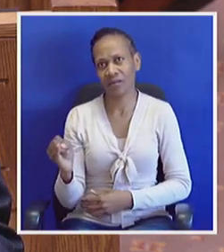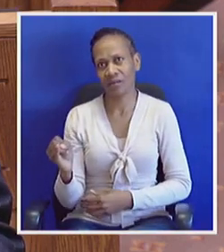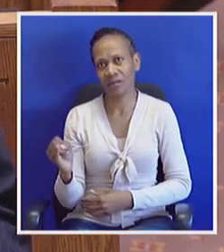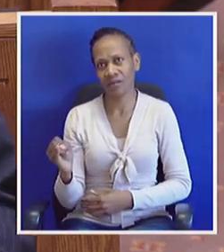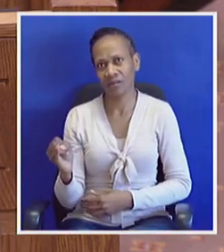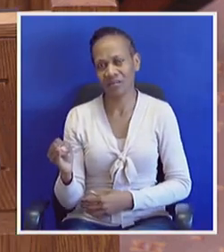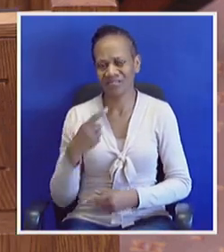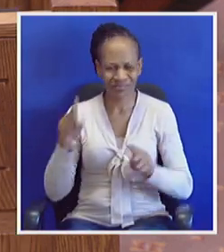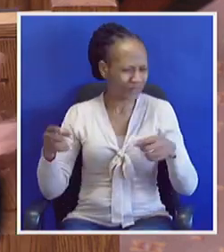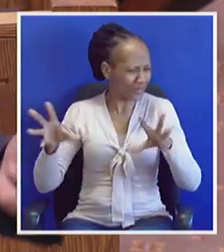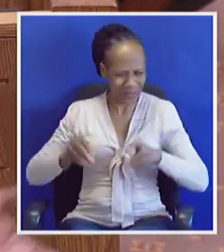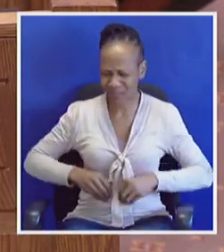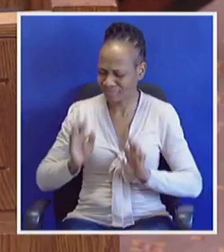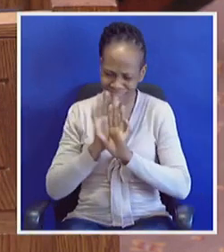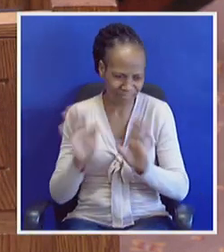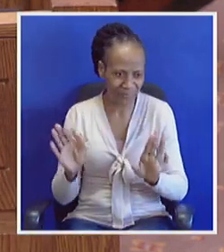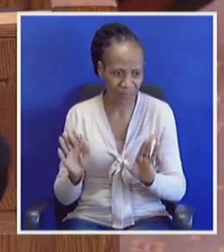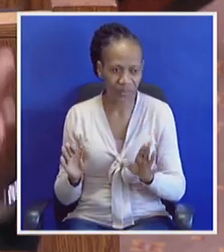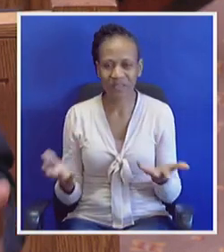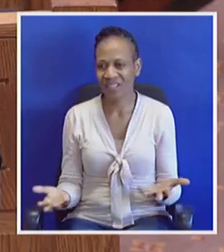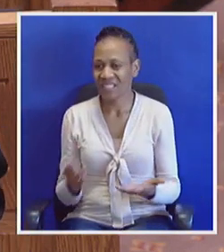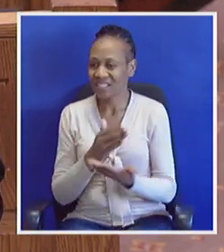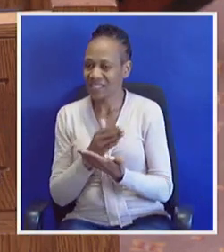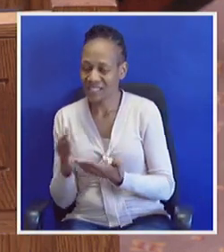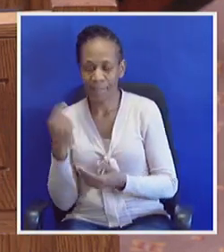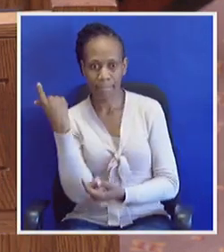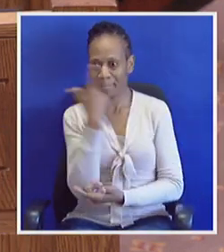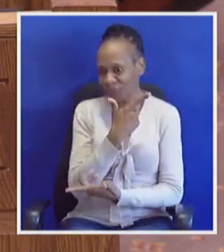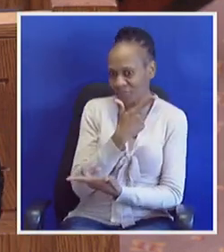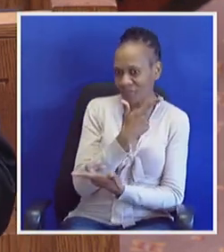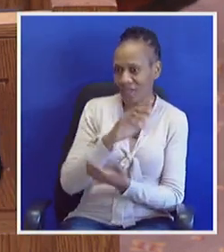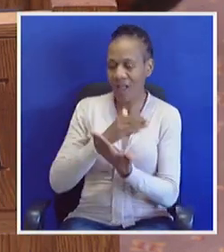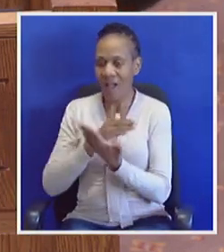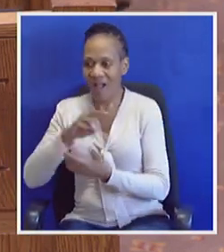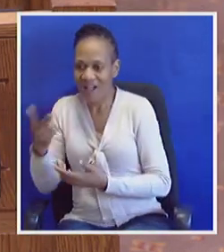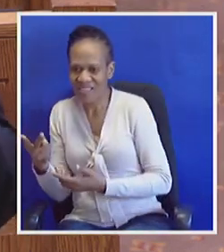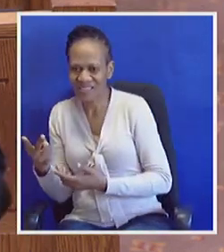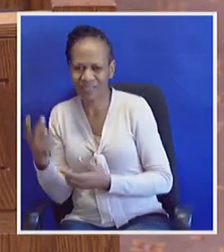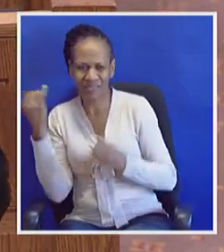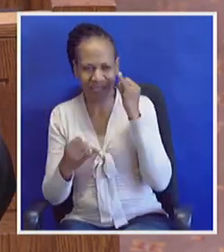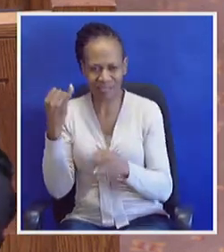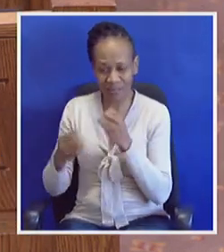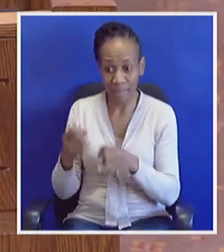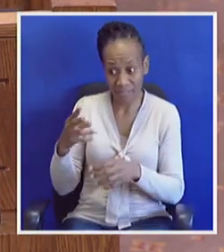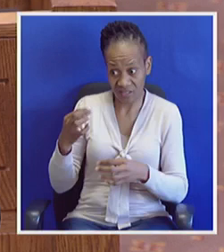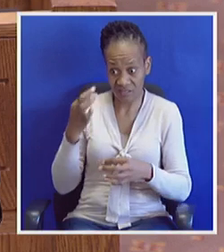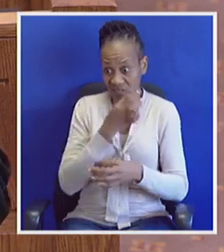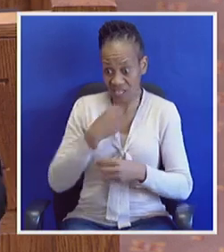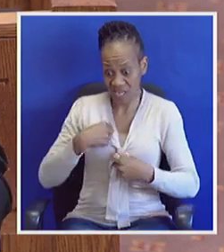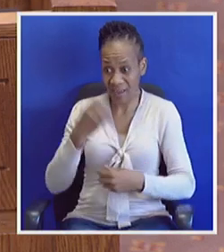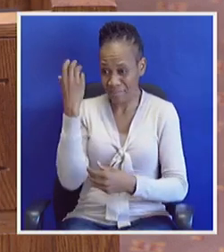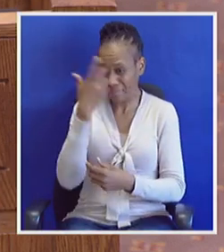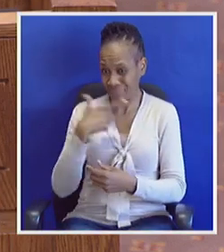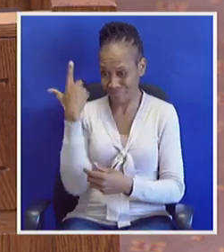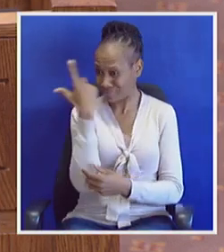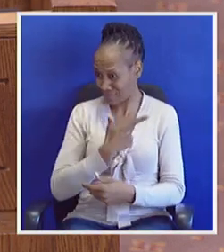nobody can accept. We can be ugly, others can be so beautiful in this house, but if you engage me on the basis of my appearance,